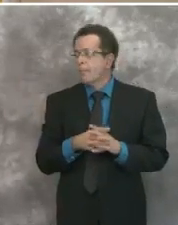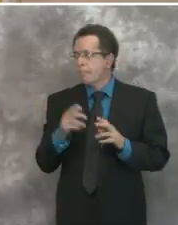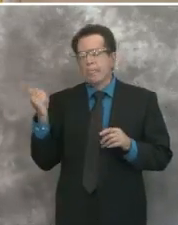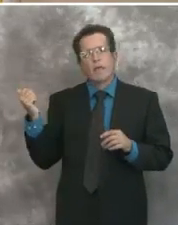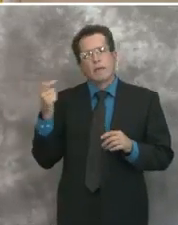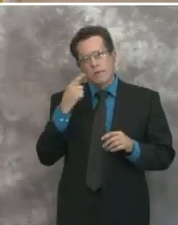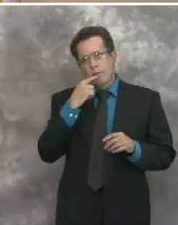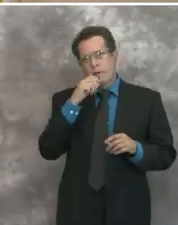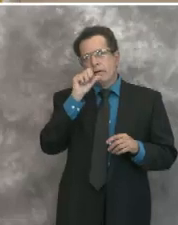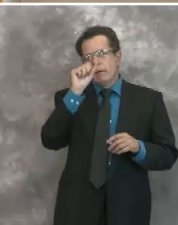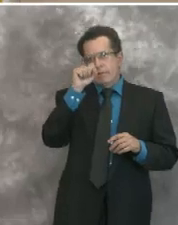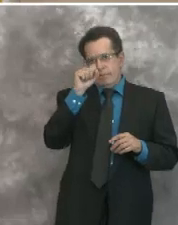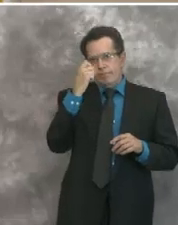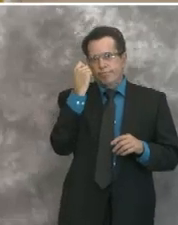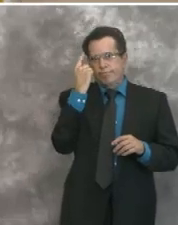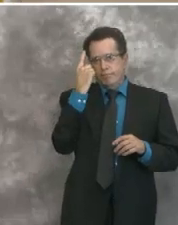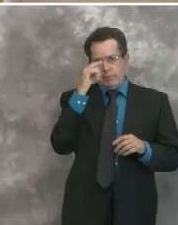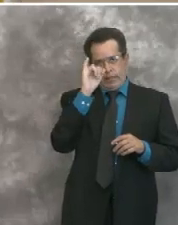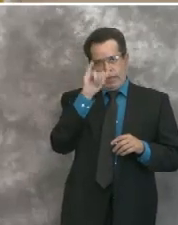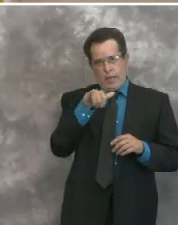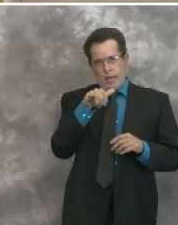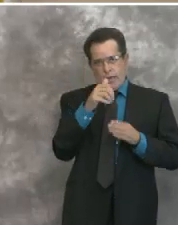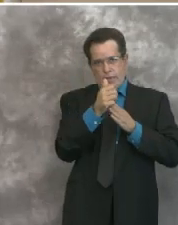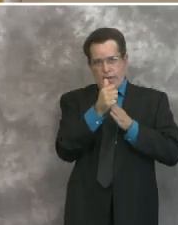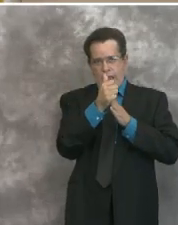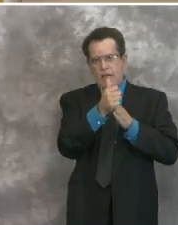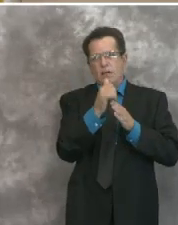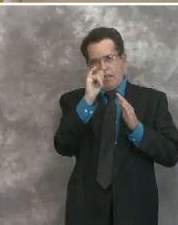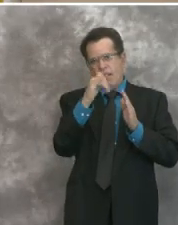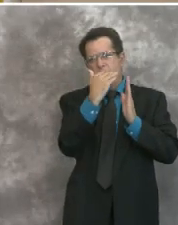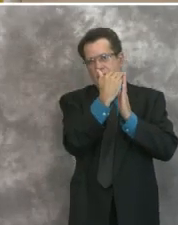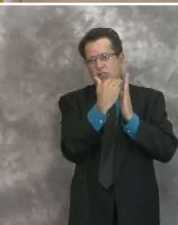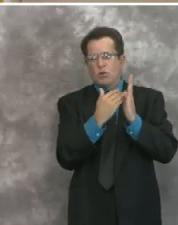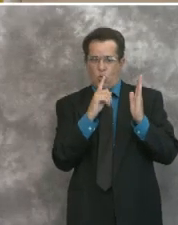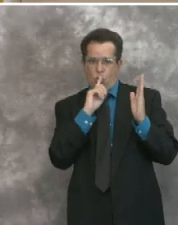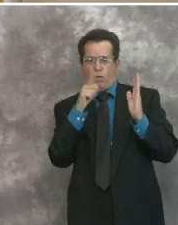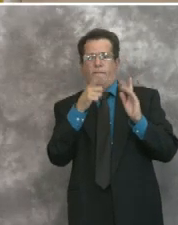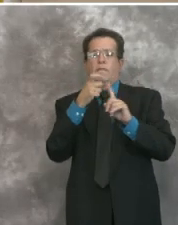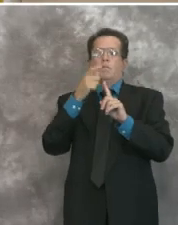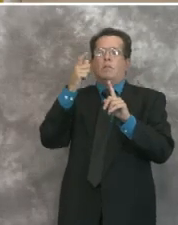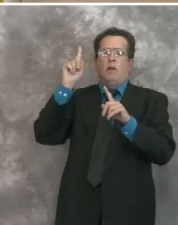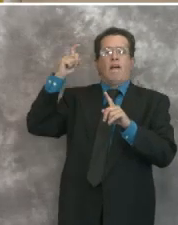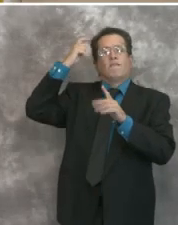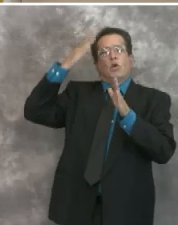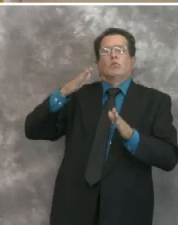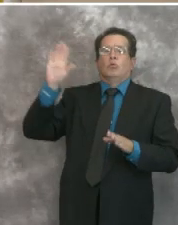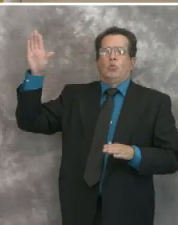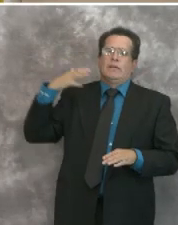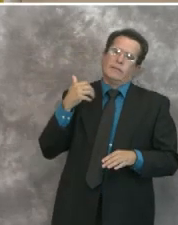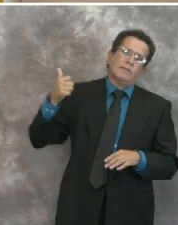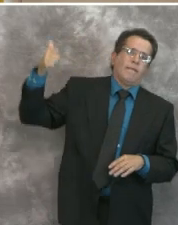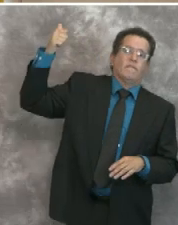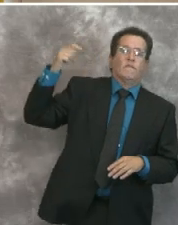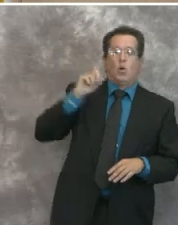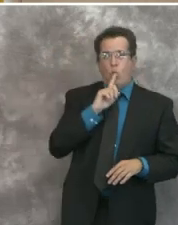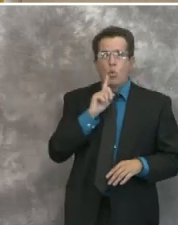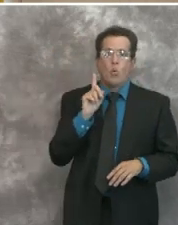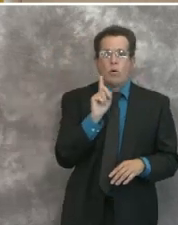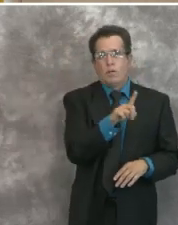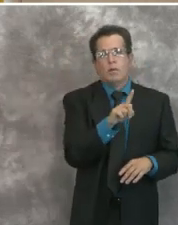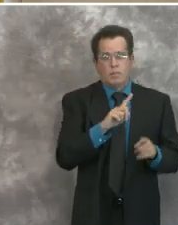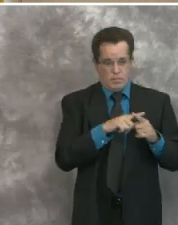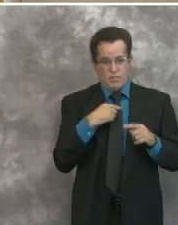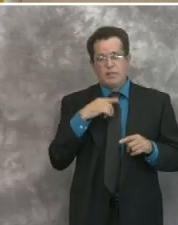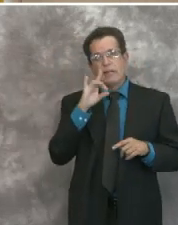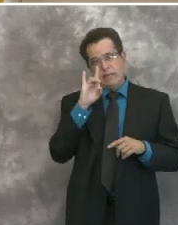Again, that guidance was in the governor's executive order, and we did include, however, the use